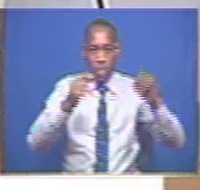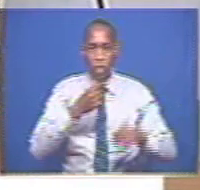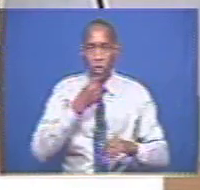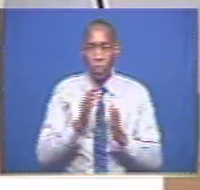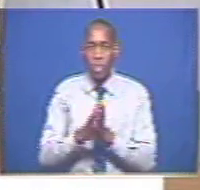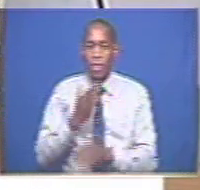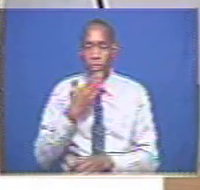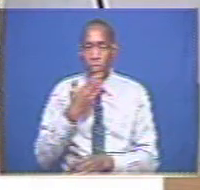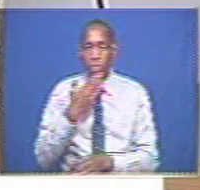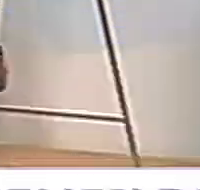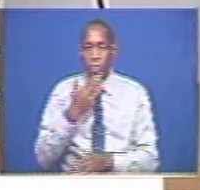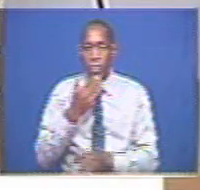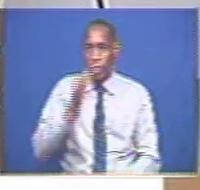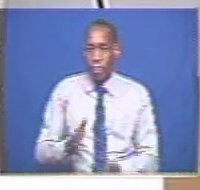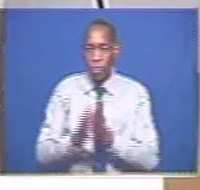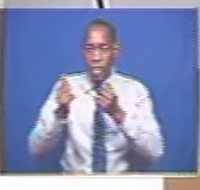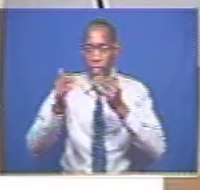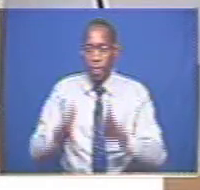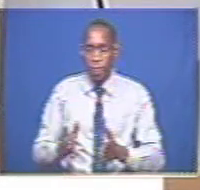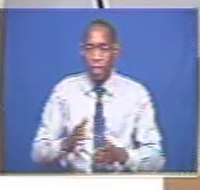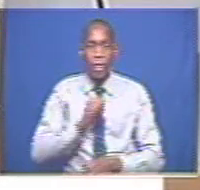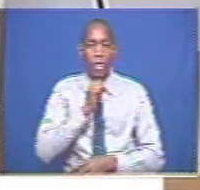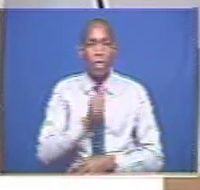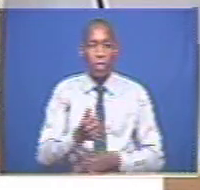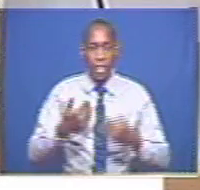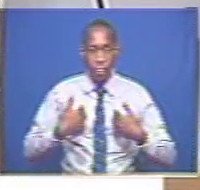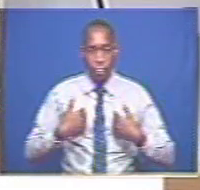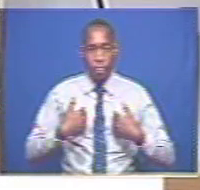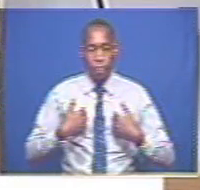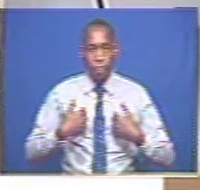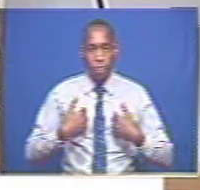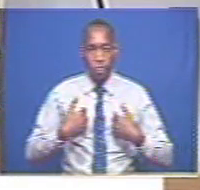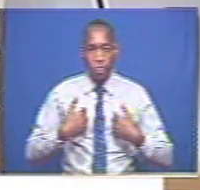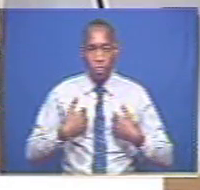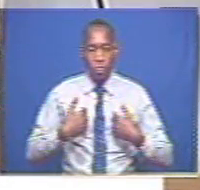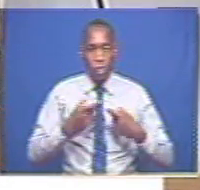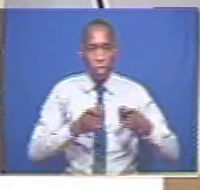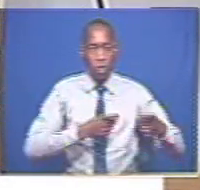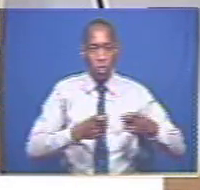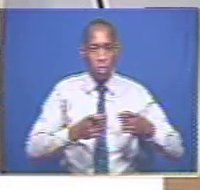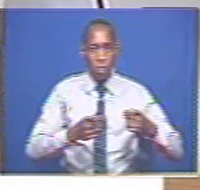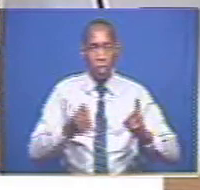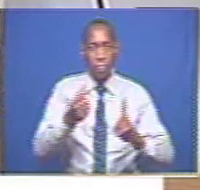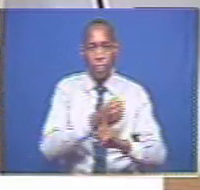Leopards, the referees and the players, and not to have to control riots.